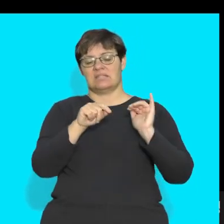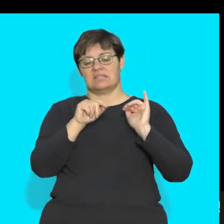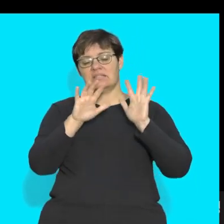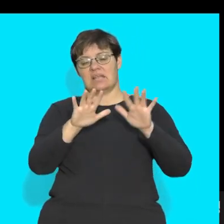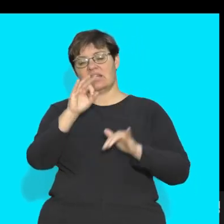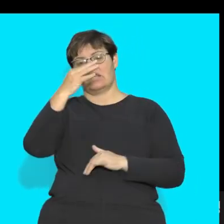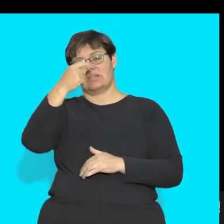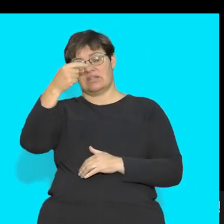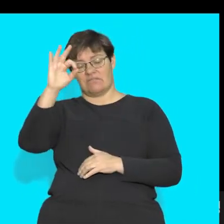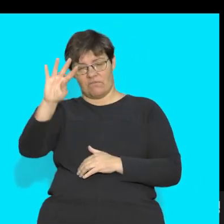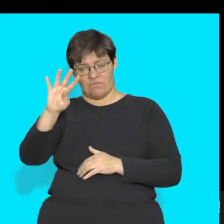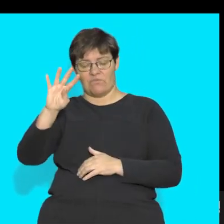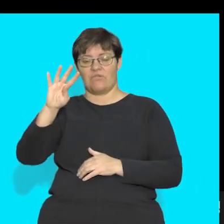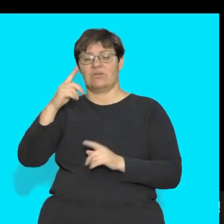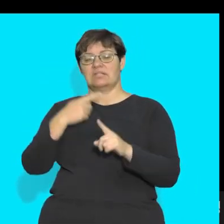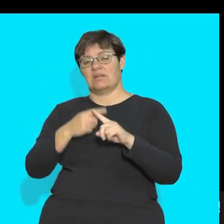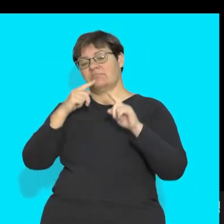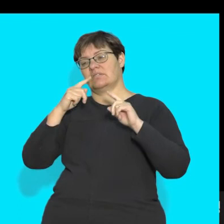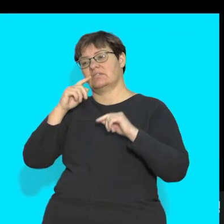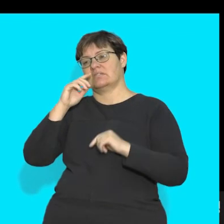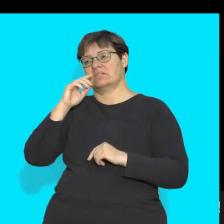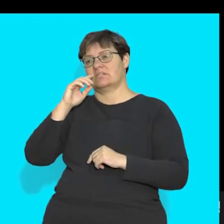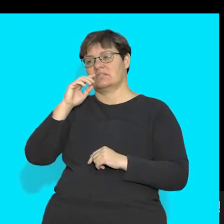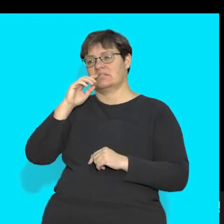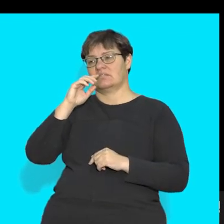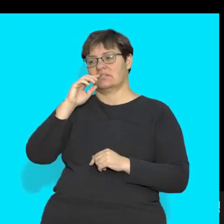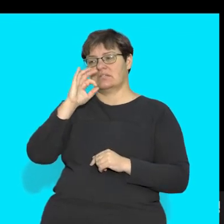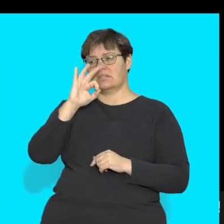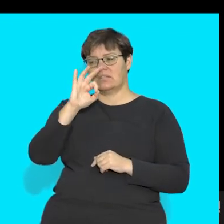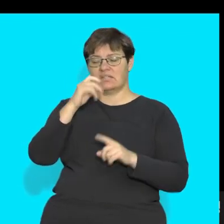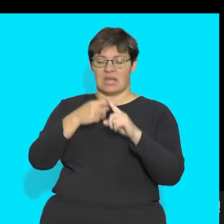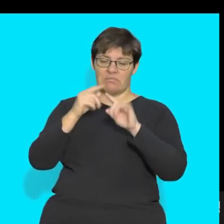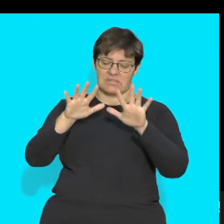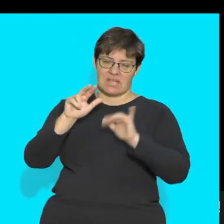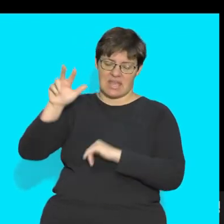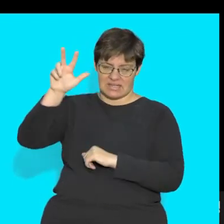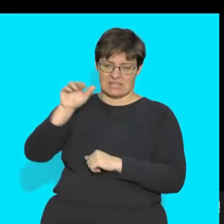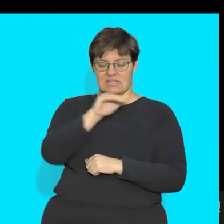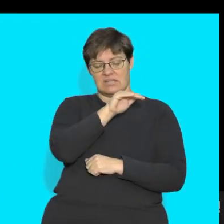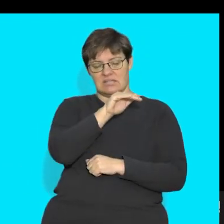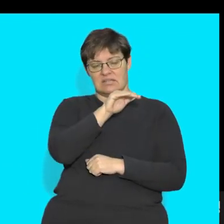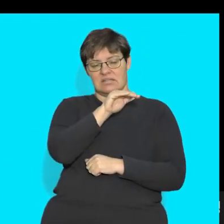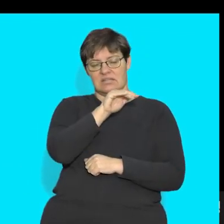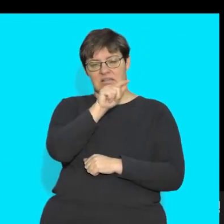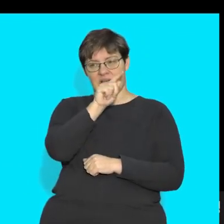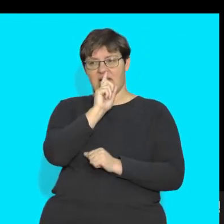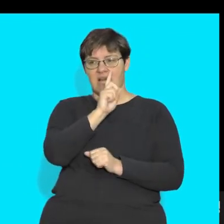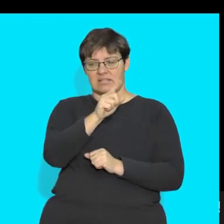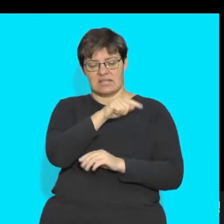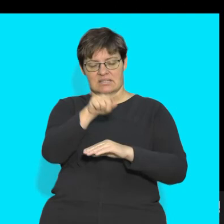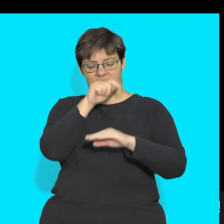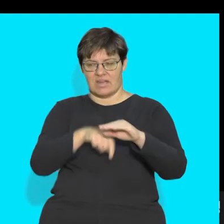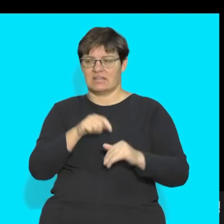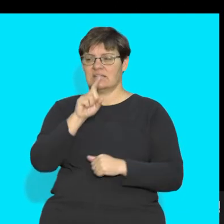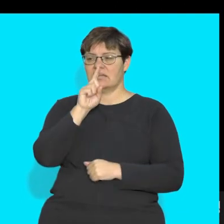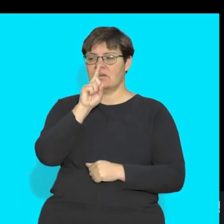minus 34 times 3 times 10 to the minus to the 8. I'm now going to take that,